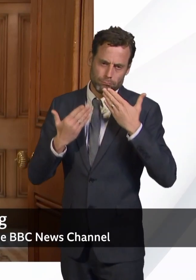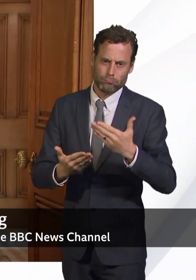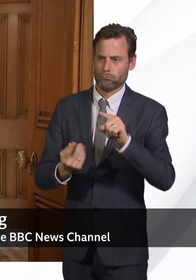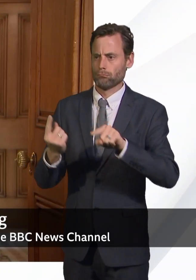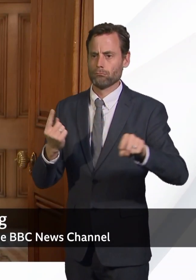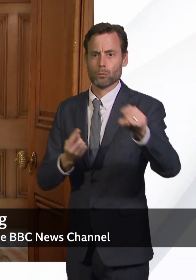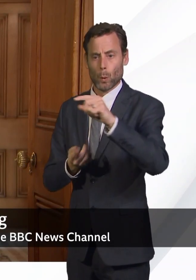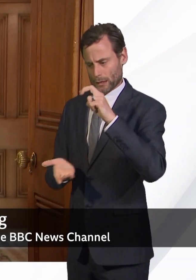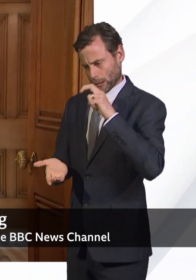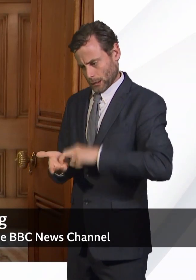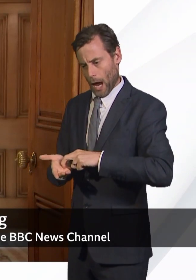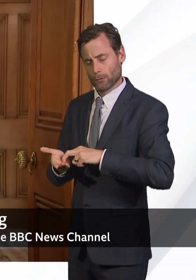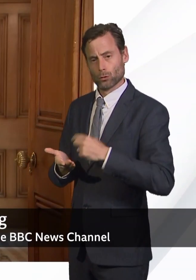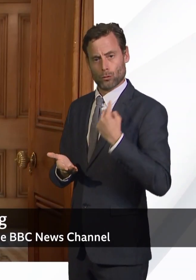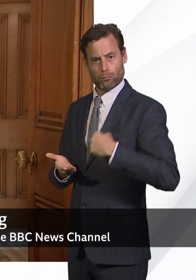to join them.